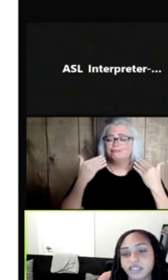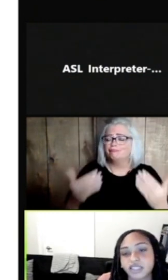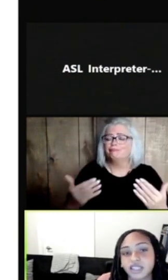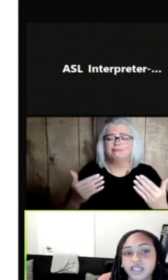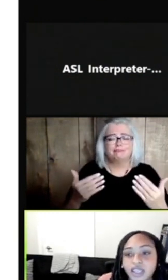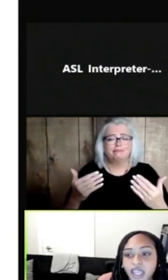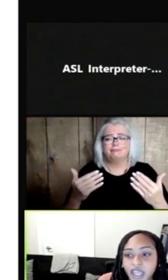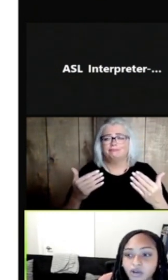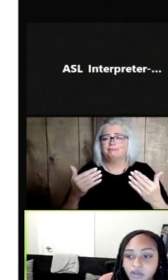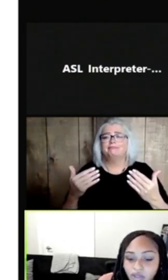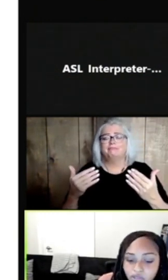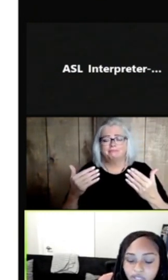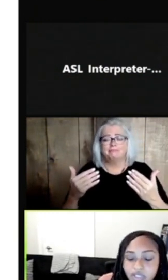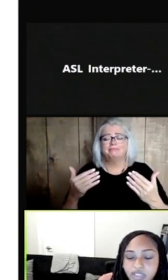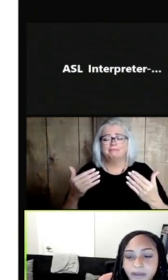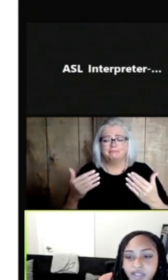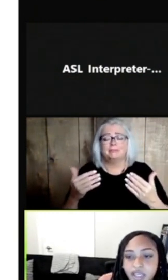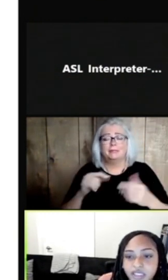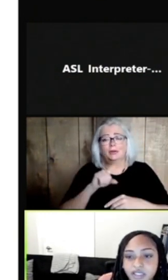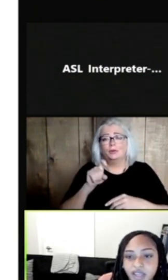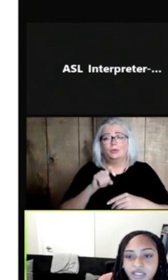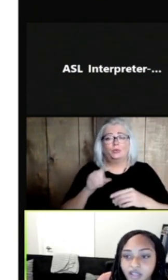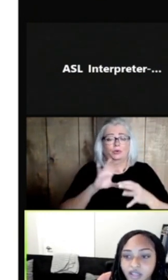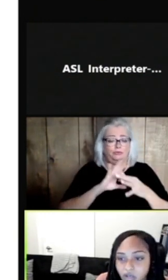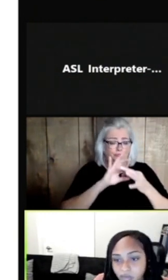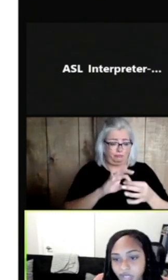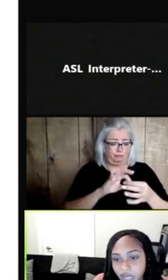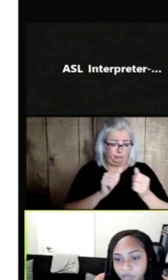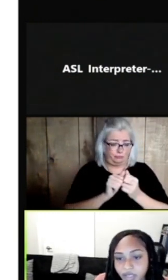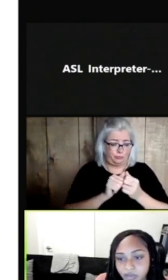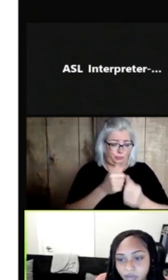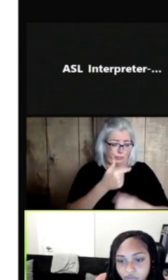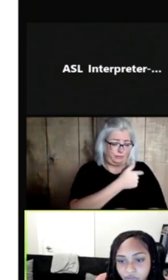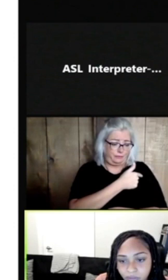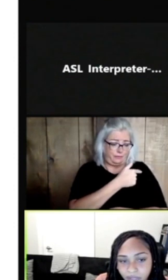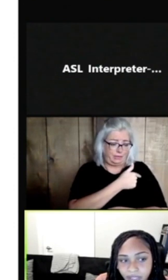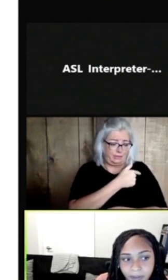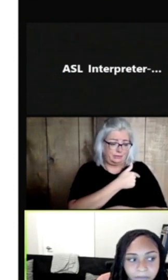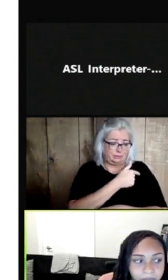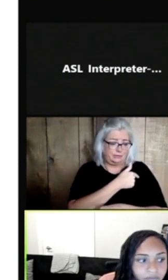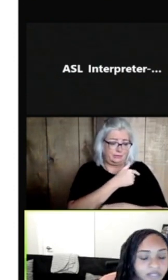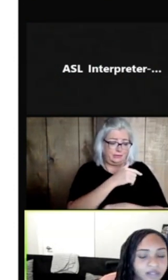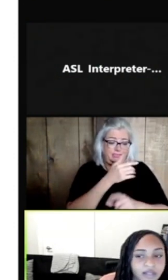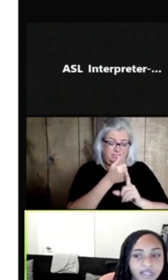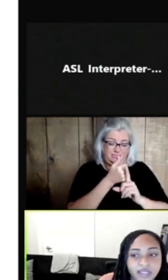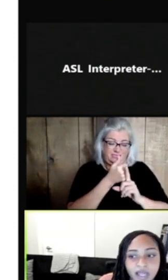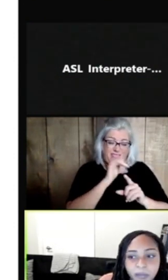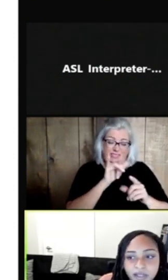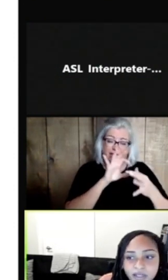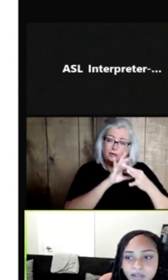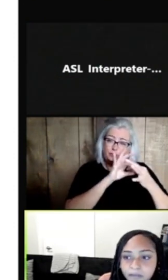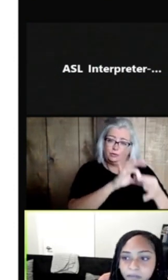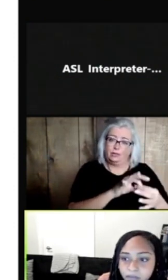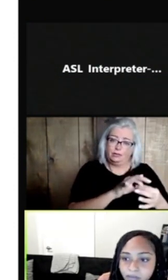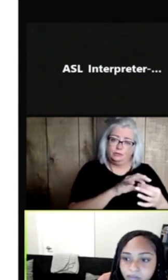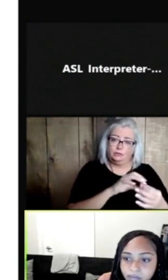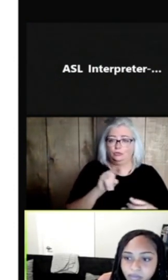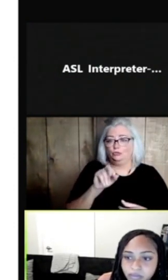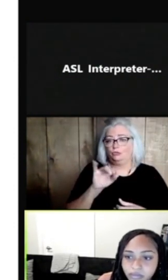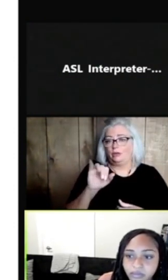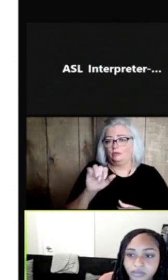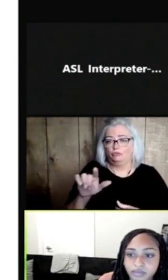to the vaccine, and those questions that pertain to the vaccine that are directly racially related. Next slide, please.